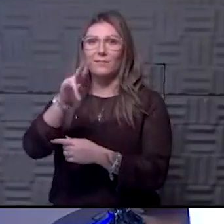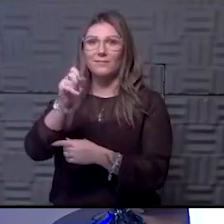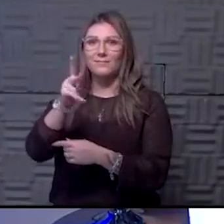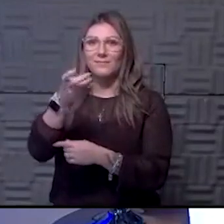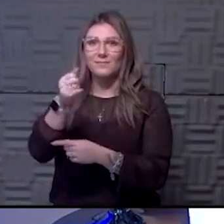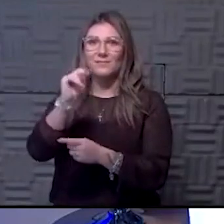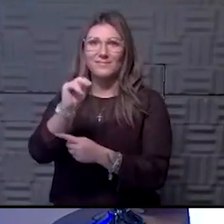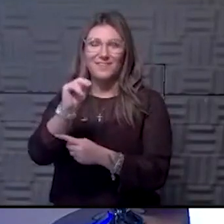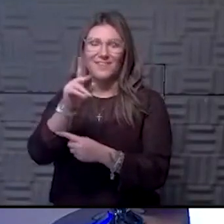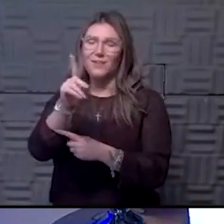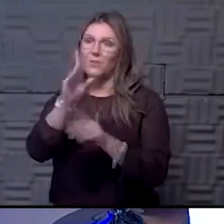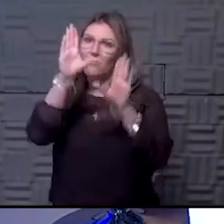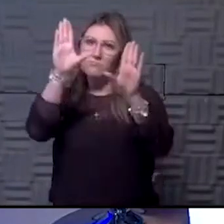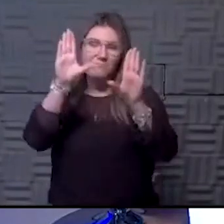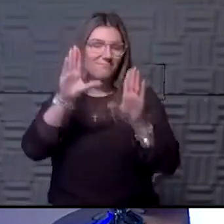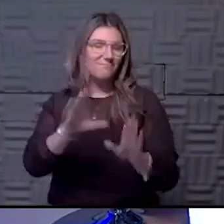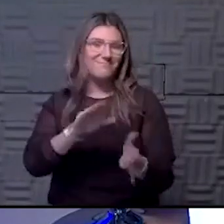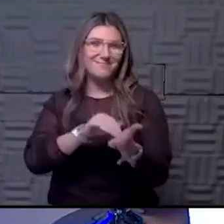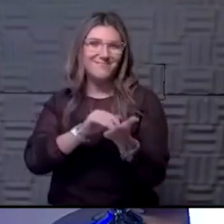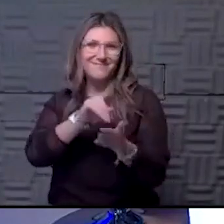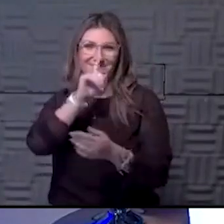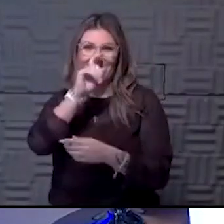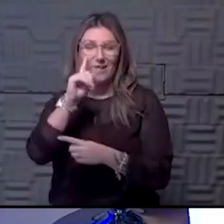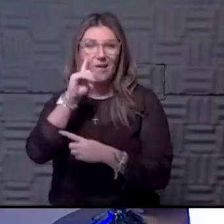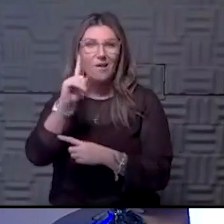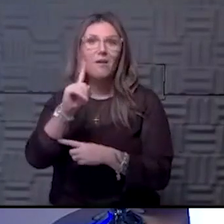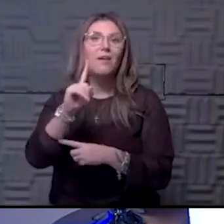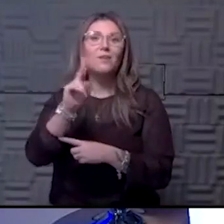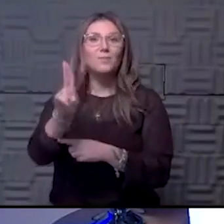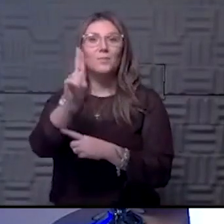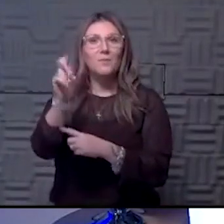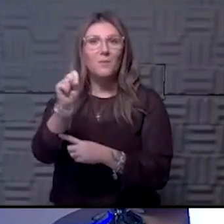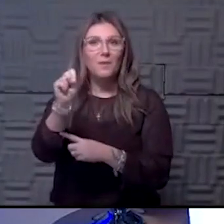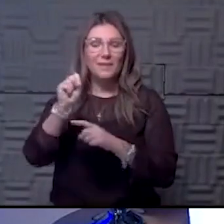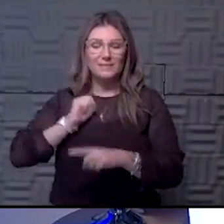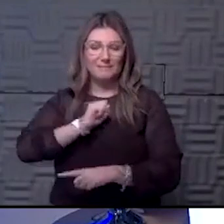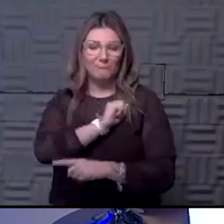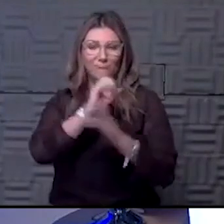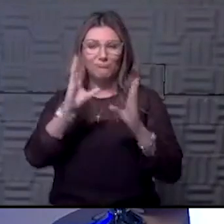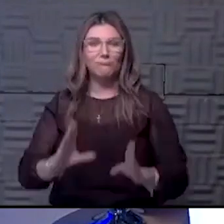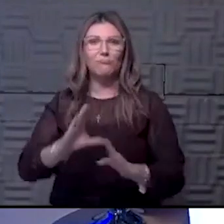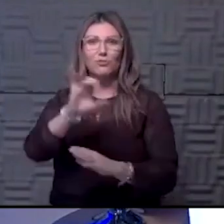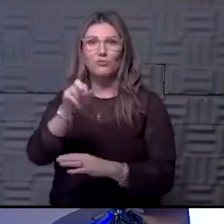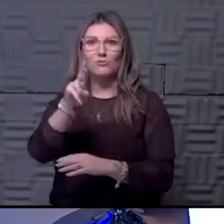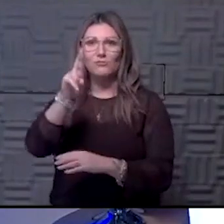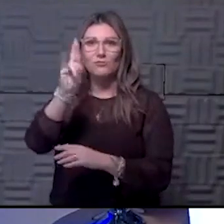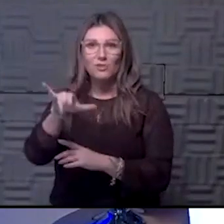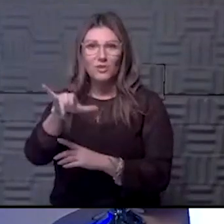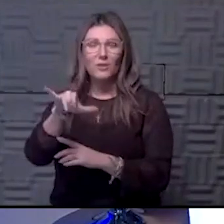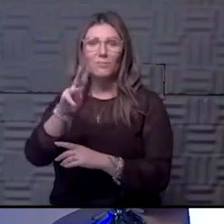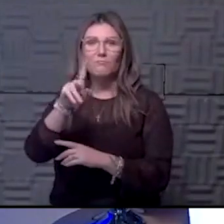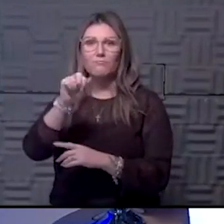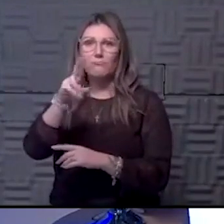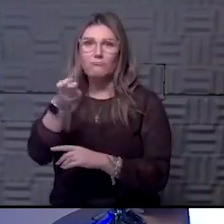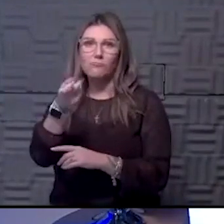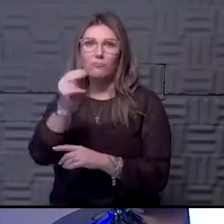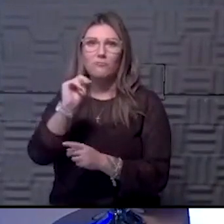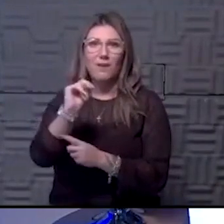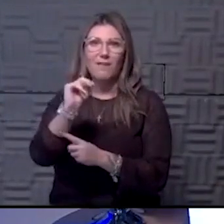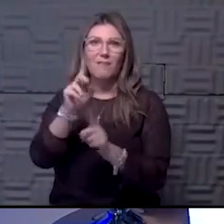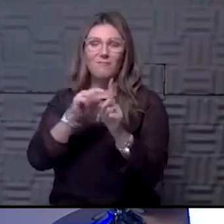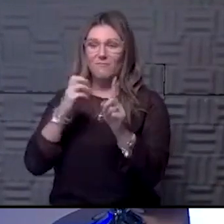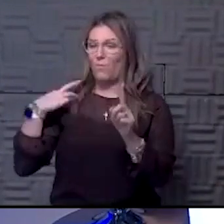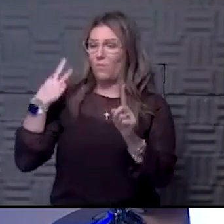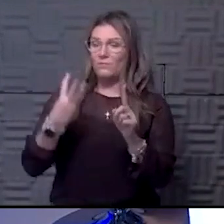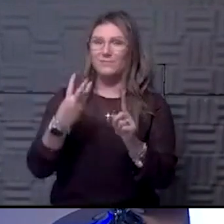Hawk. We also have U.S. Senator Jerry Moran, who I think is going to be joining us from Washington, D.C. I know he's a bit delayed this morning by some Senate action,